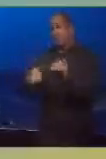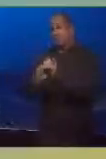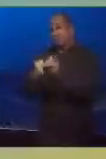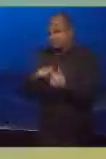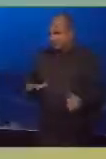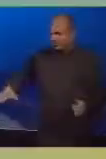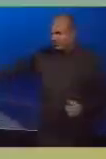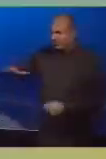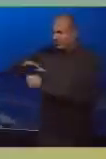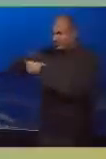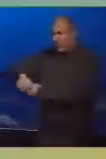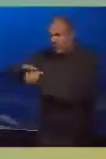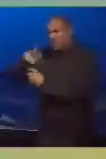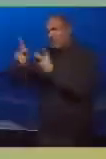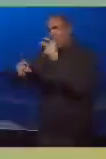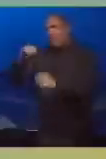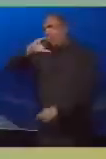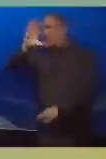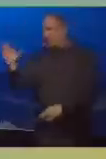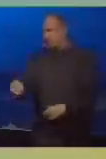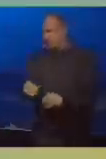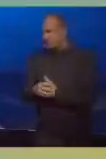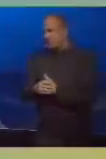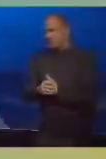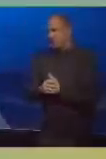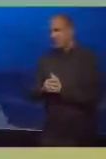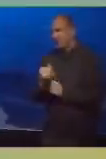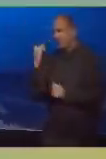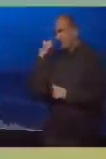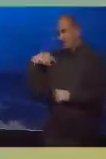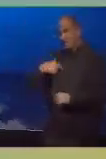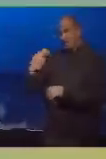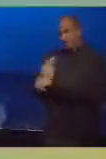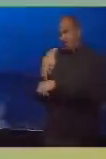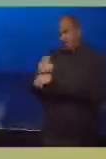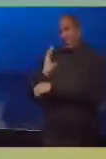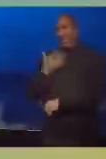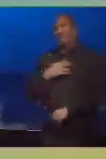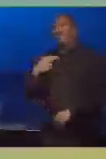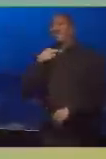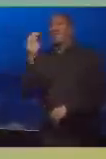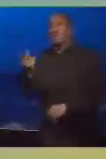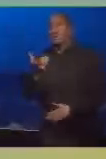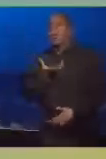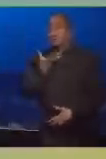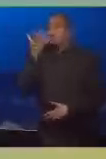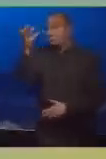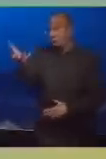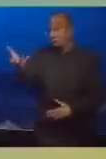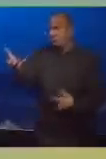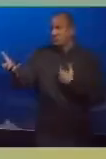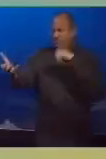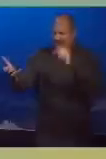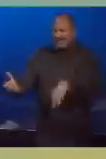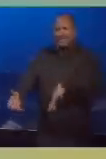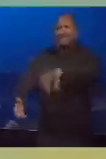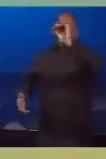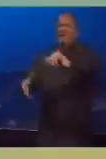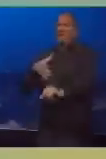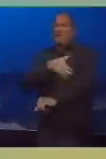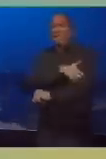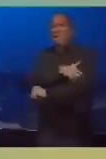oppressed people of Africa and the world. That if we use our voice, we can find our